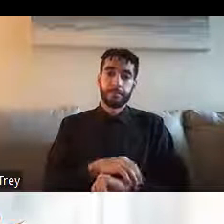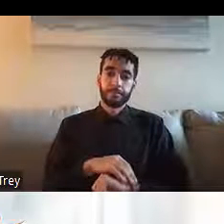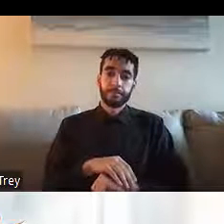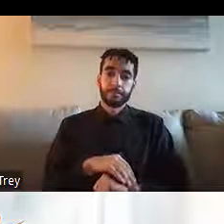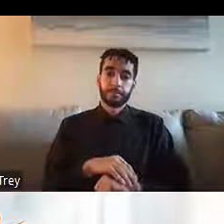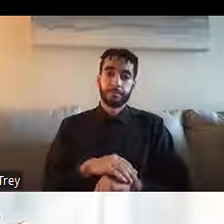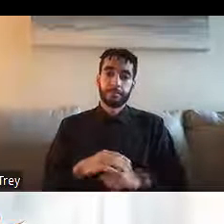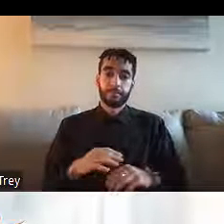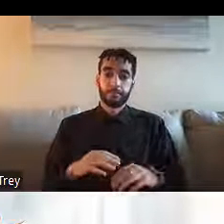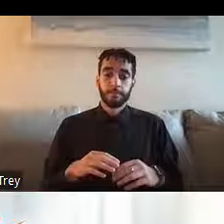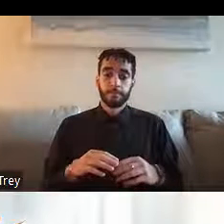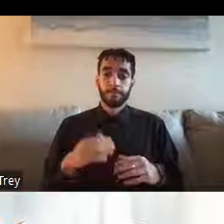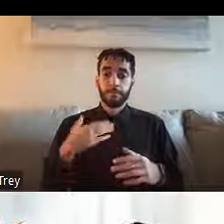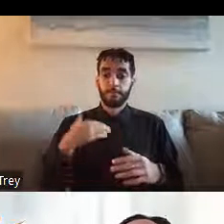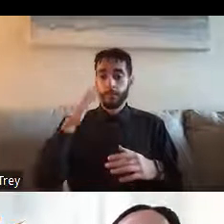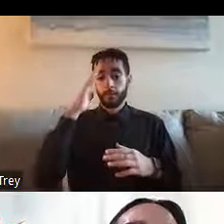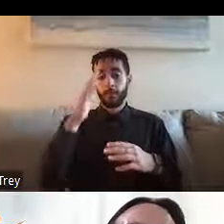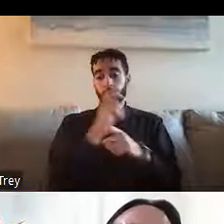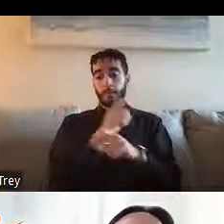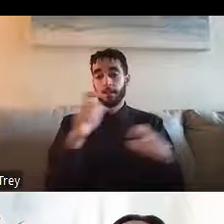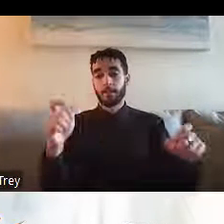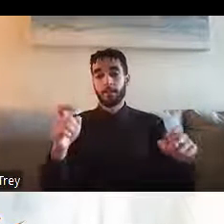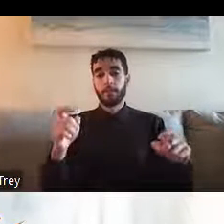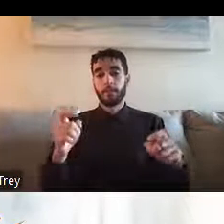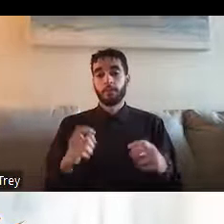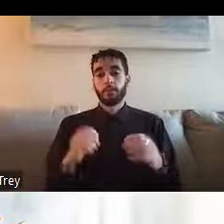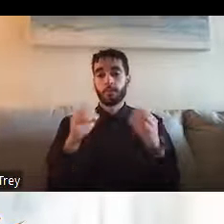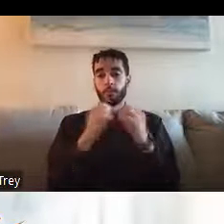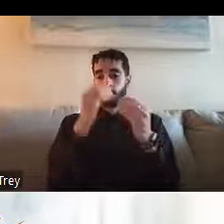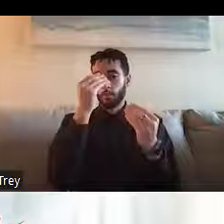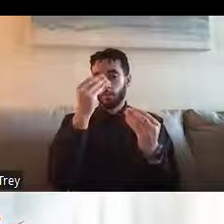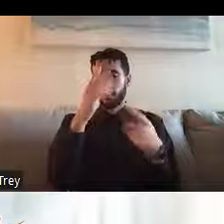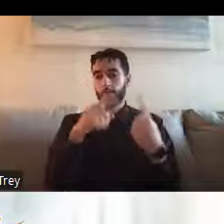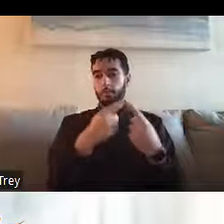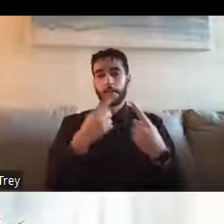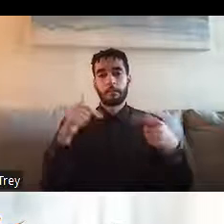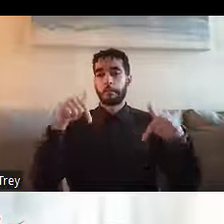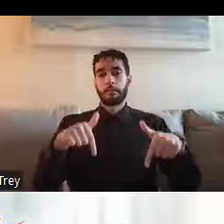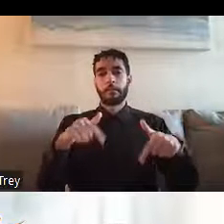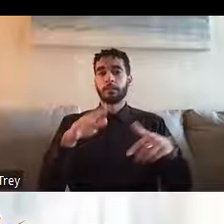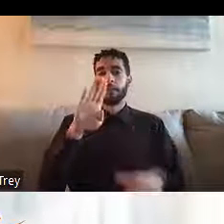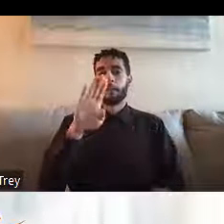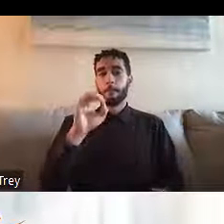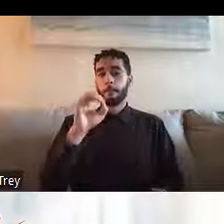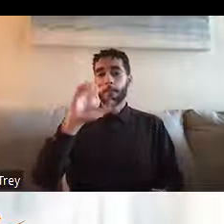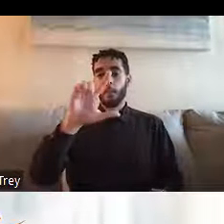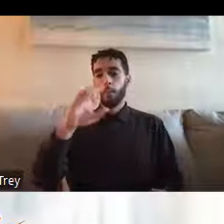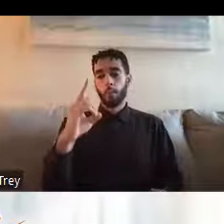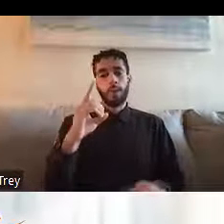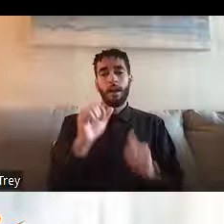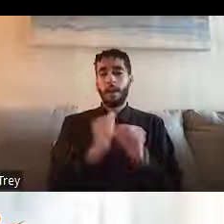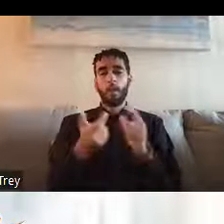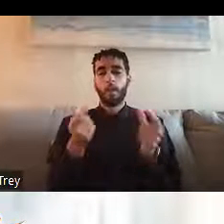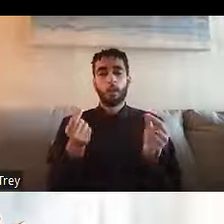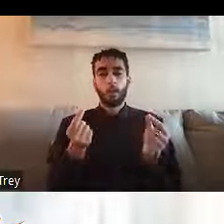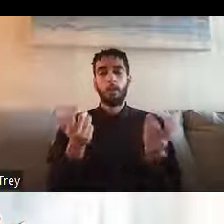So today I'm going to give you all an update about our California Healthy Brain Initiative work and a BOLD update. So this past